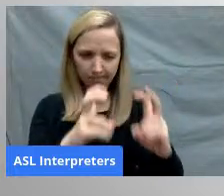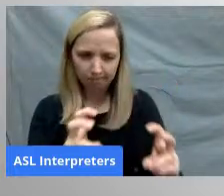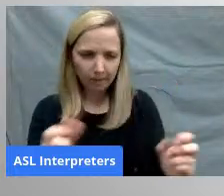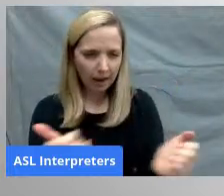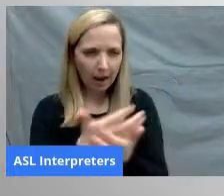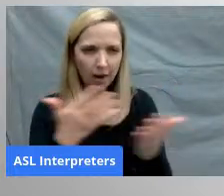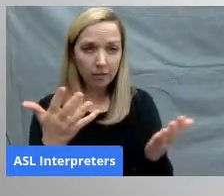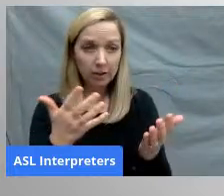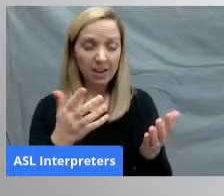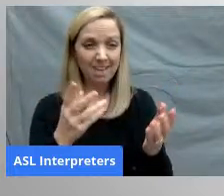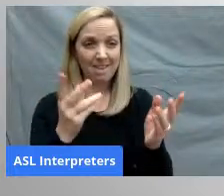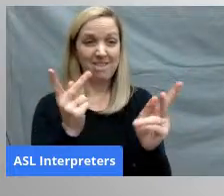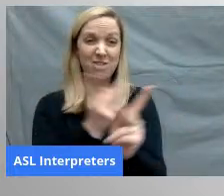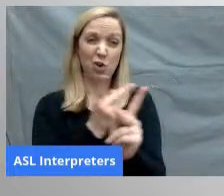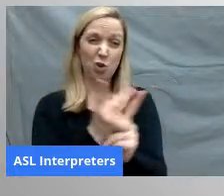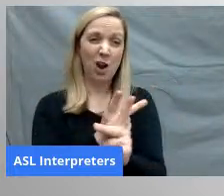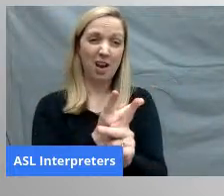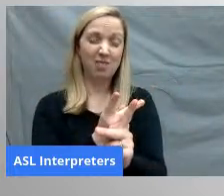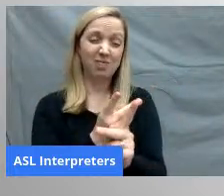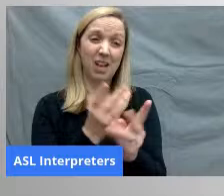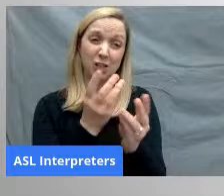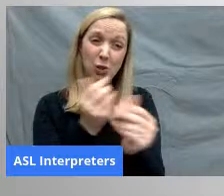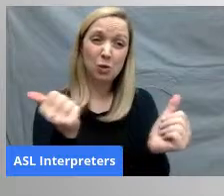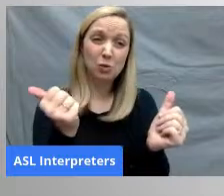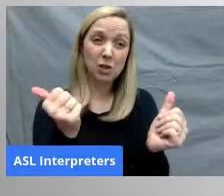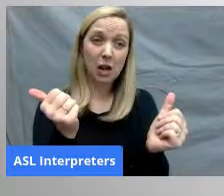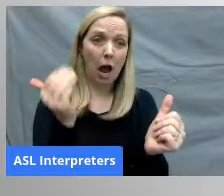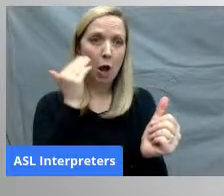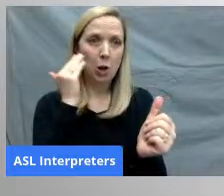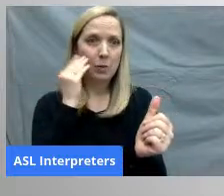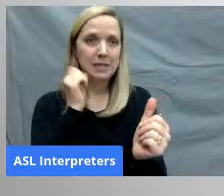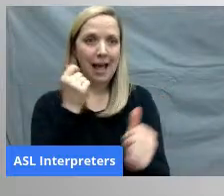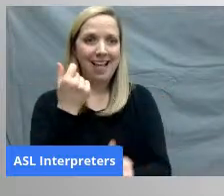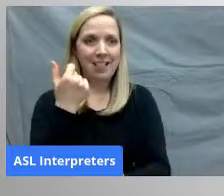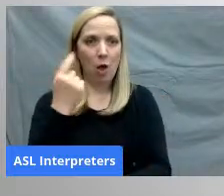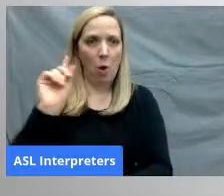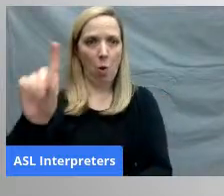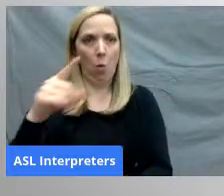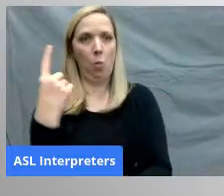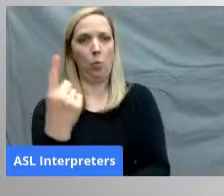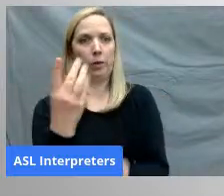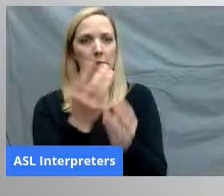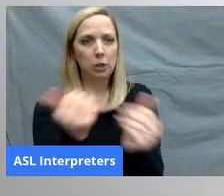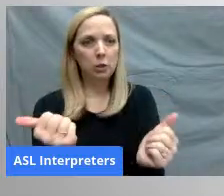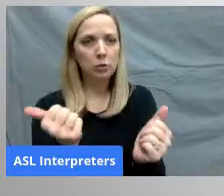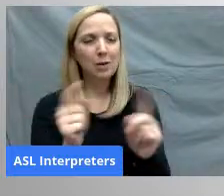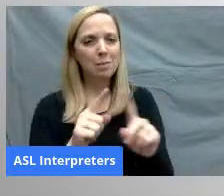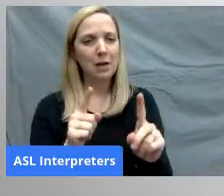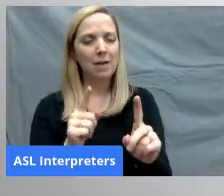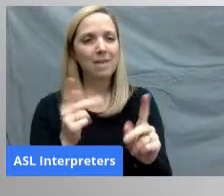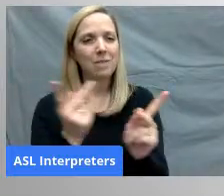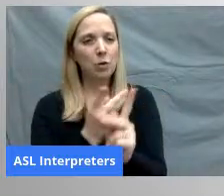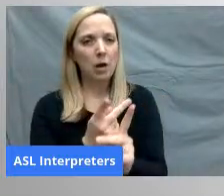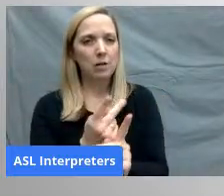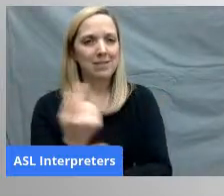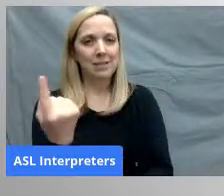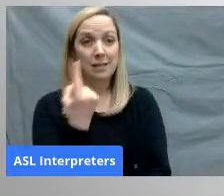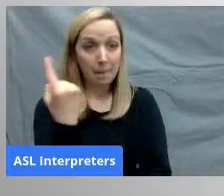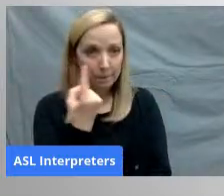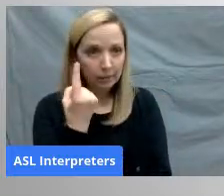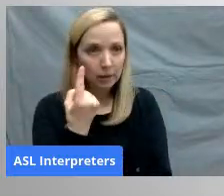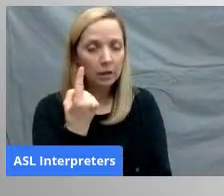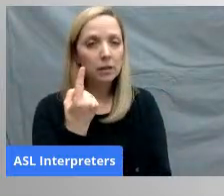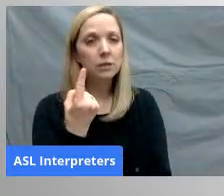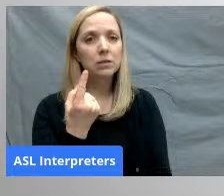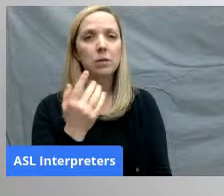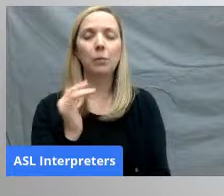only solution, but a solution. And that, you know, doesn't always feel like, you know, a problem has necessarily